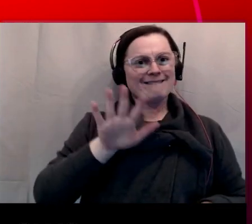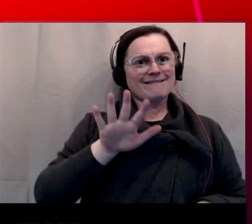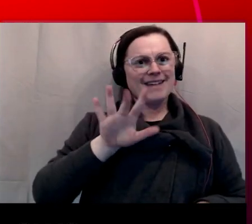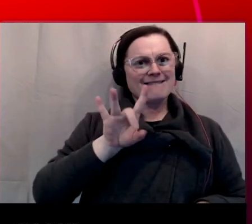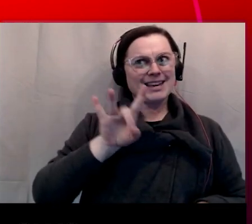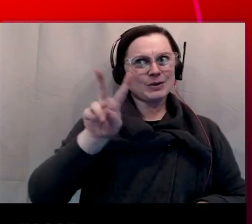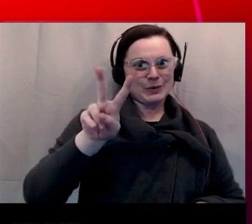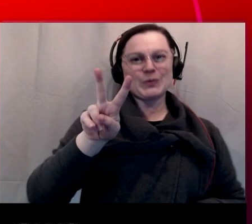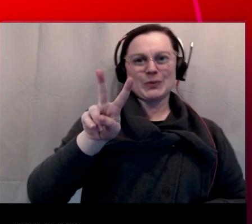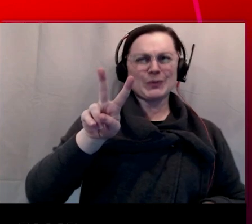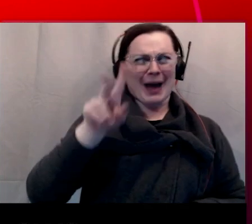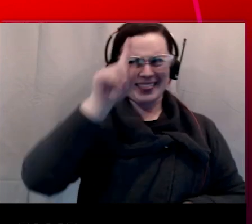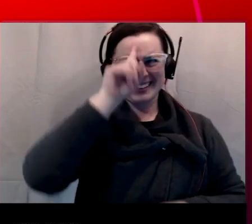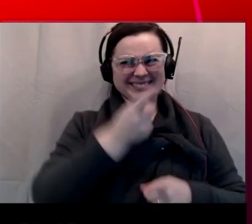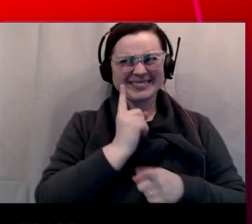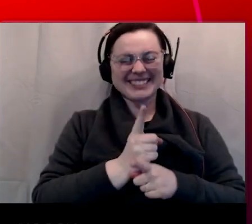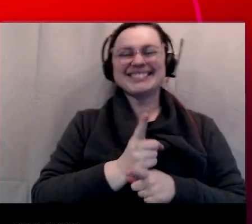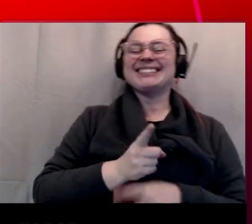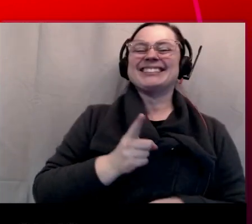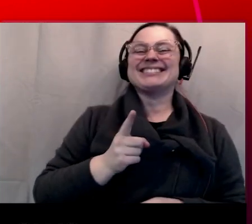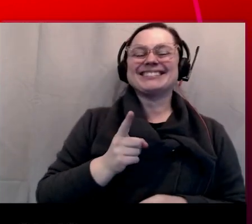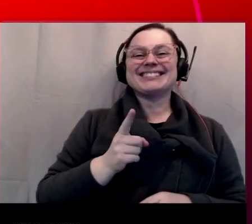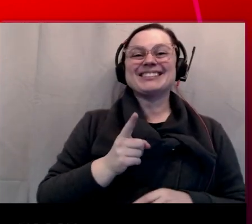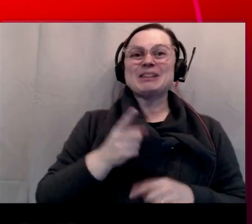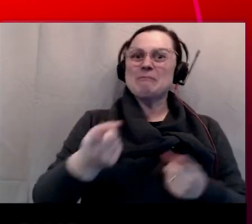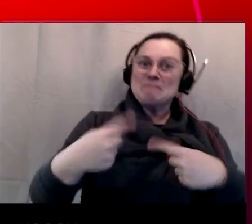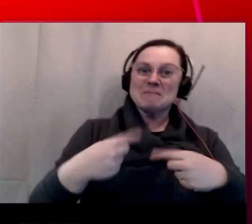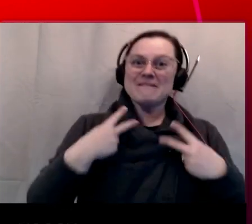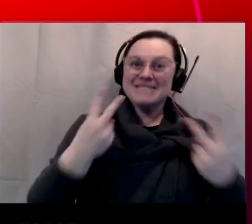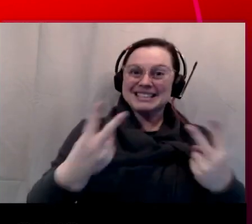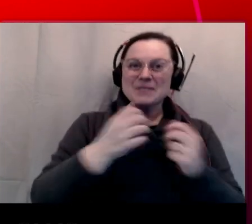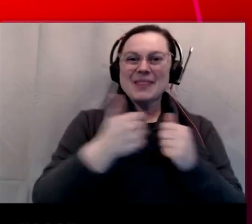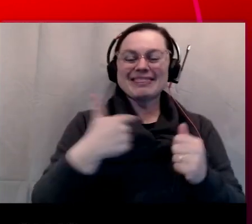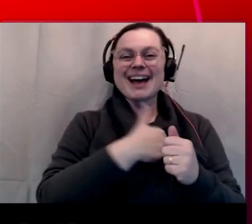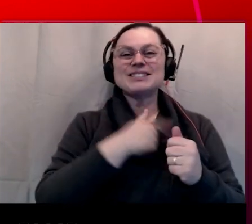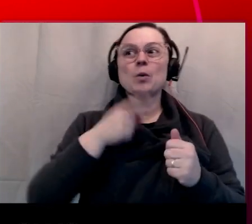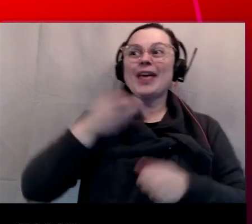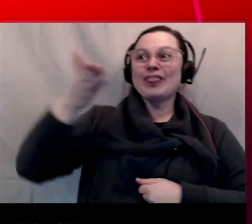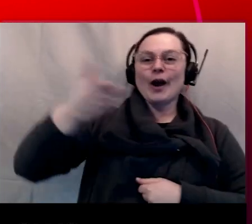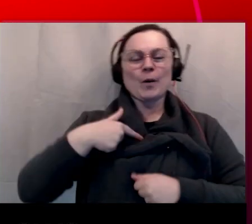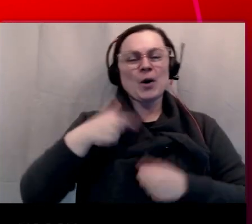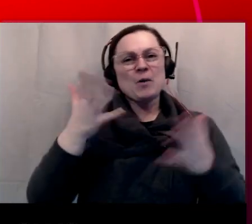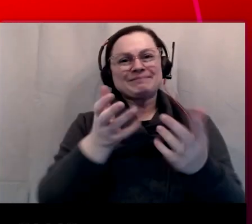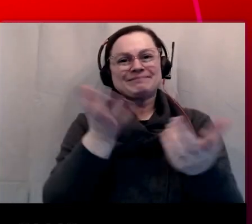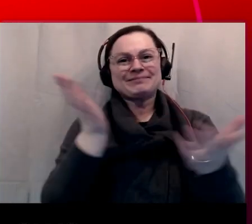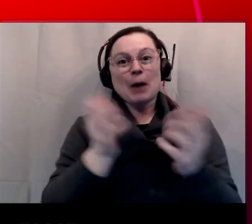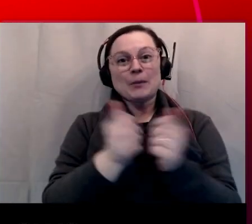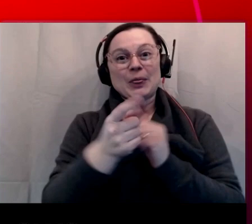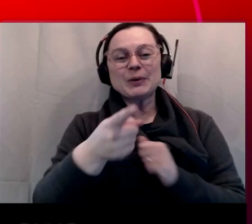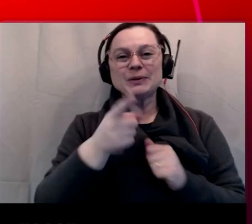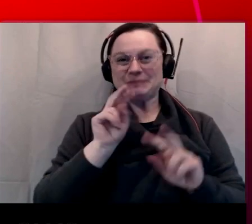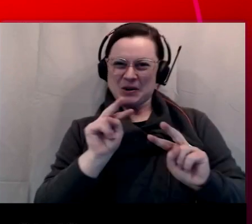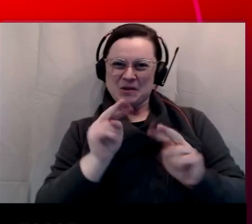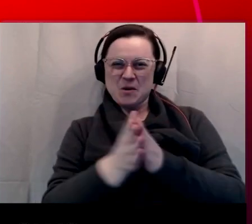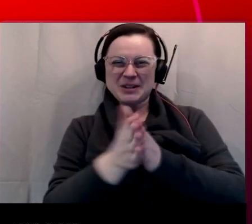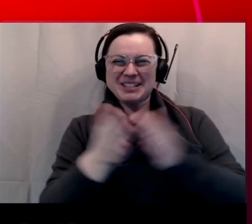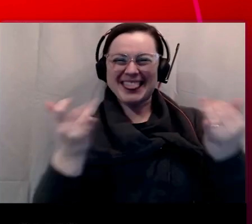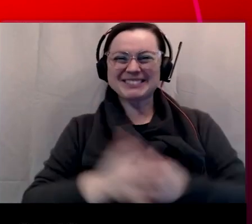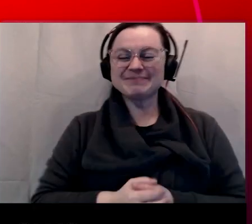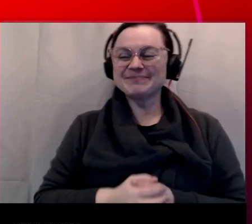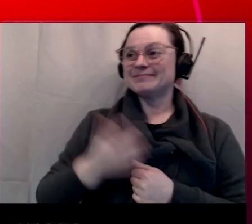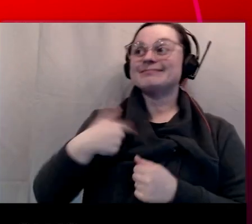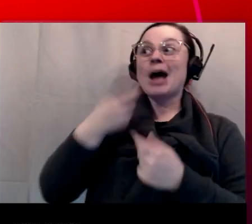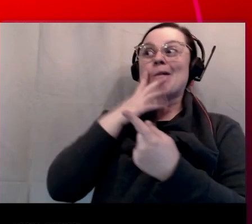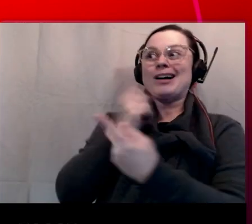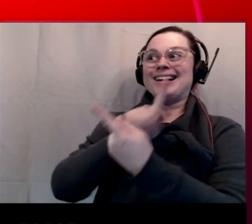3582, if I'm not mistaken. So check us out. We are there. We'd love to talk to you. And looking forward to this. I'm definitely going to swing by that booth